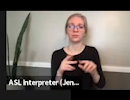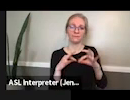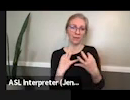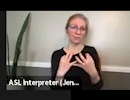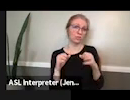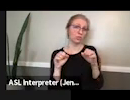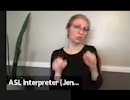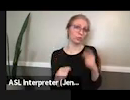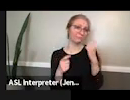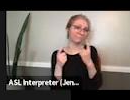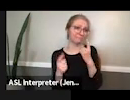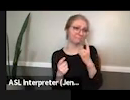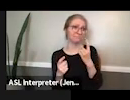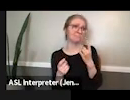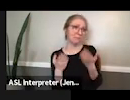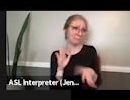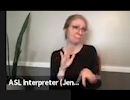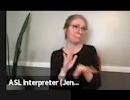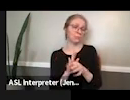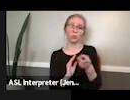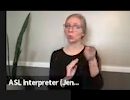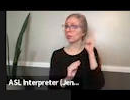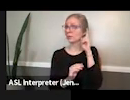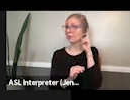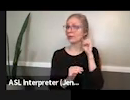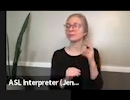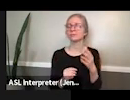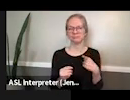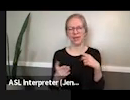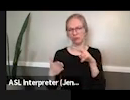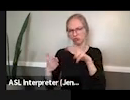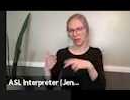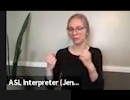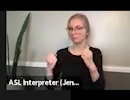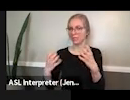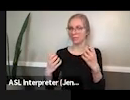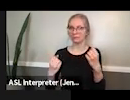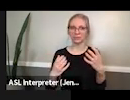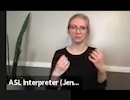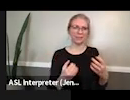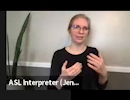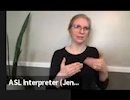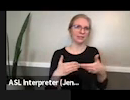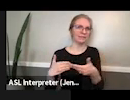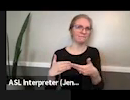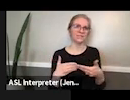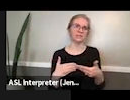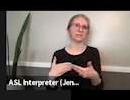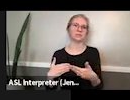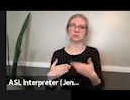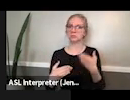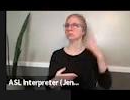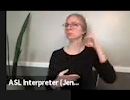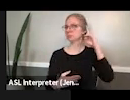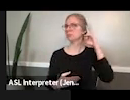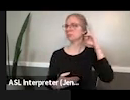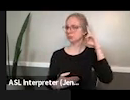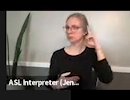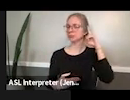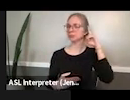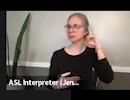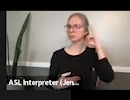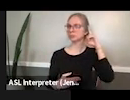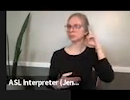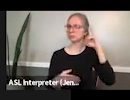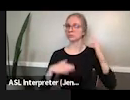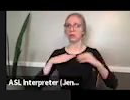cochlear implants. And now I've read that many, many, many infants are being fitted with cochlear implants well under